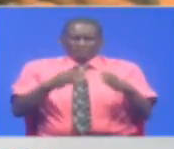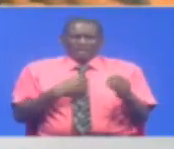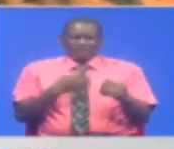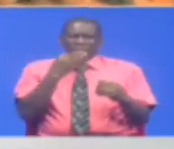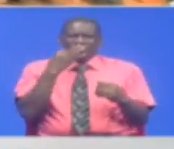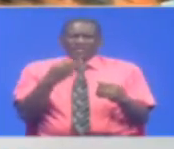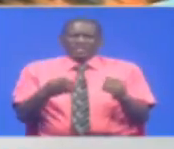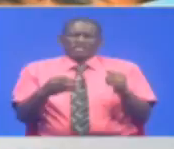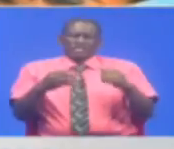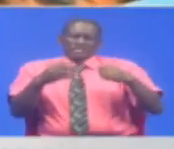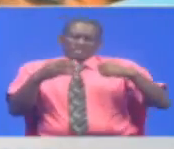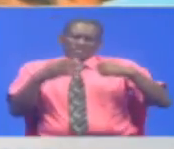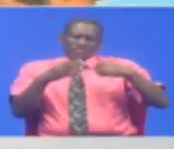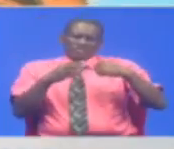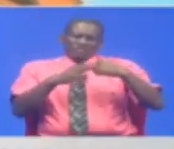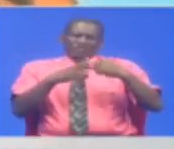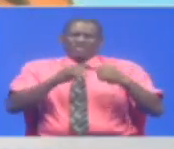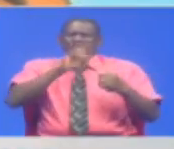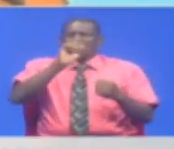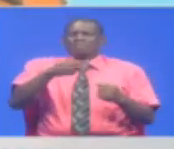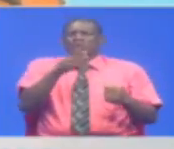of assets.